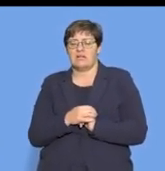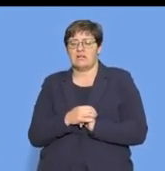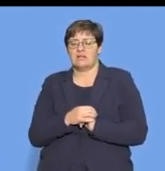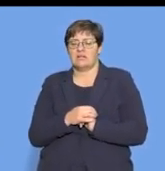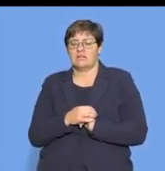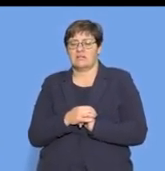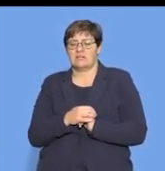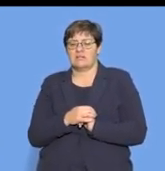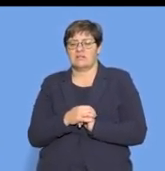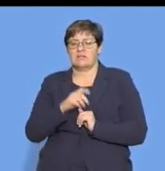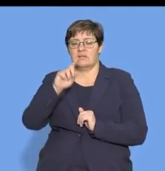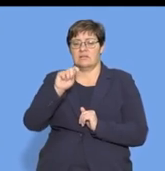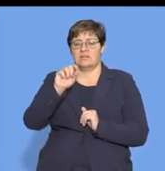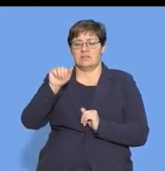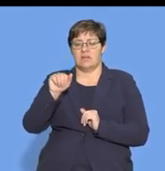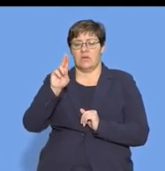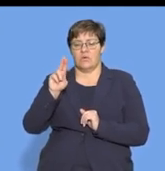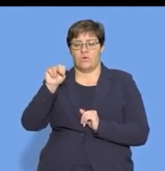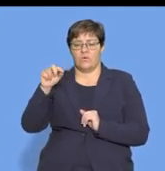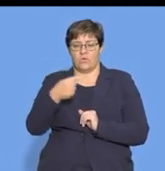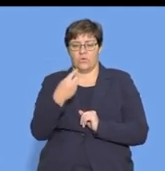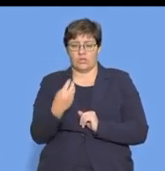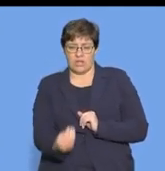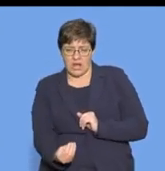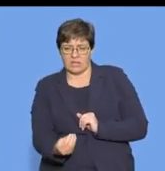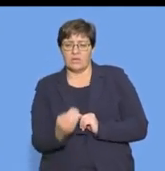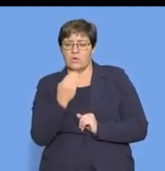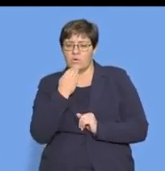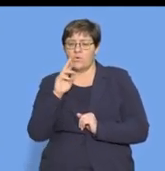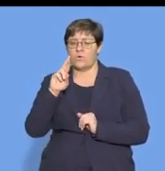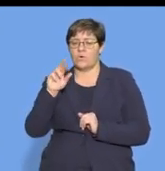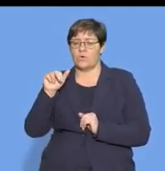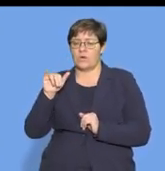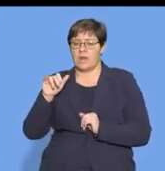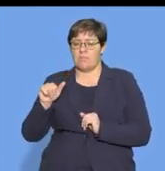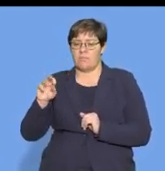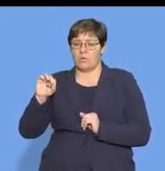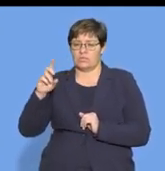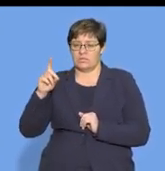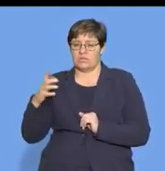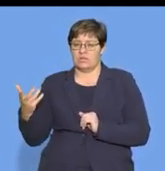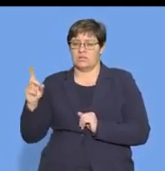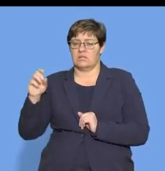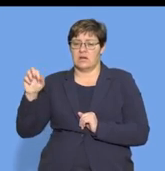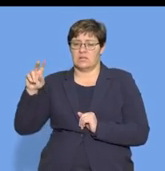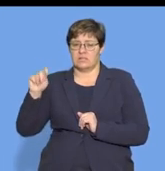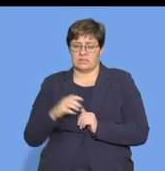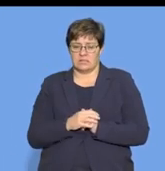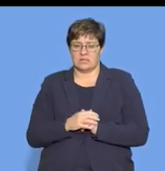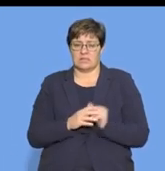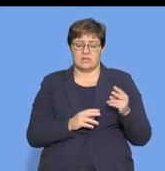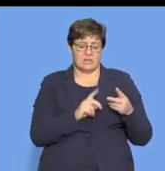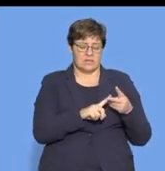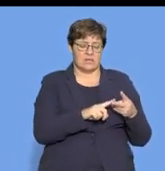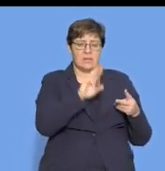know these examples, the Taung child, and that was found by Raymond Dart specifically in Taung. Mrs.